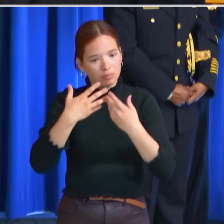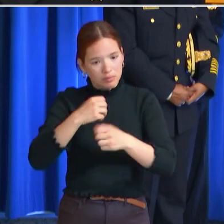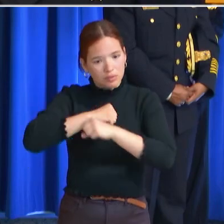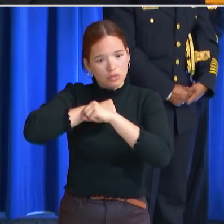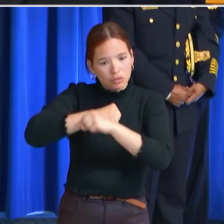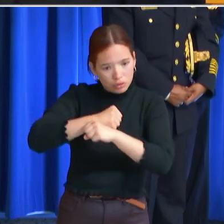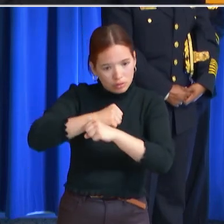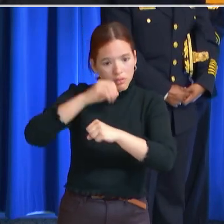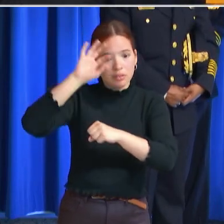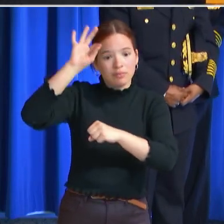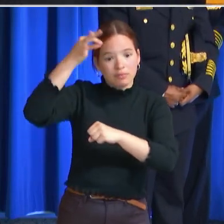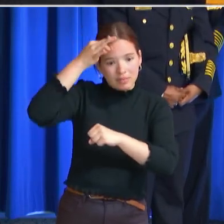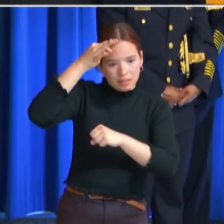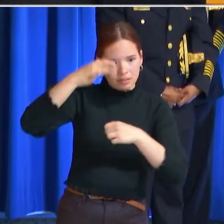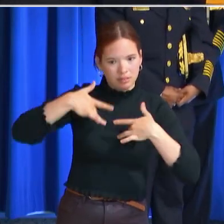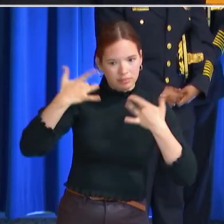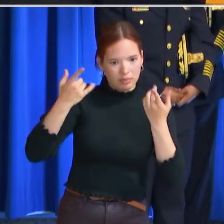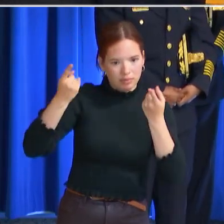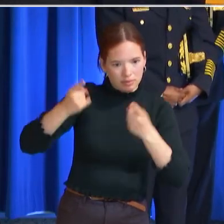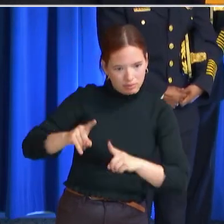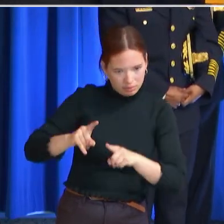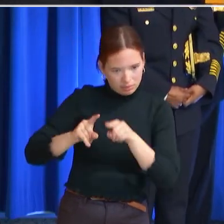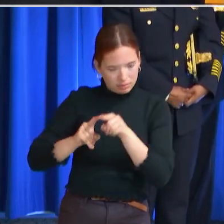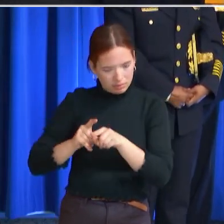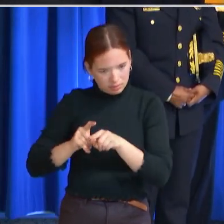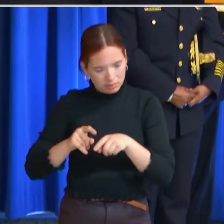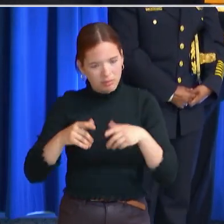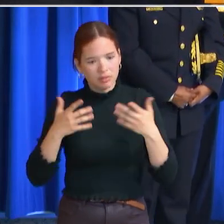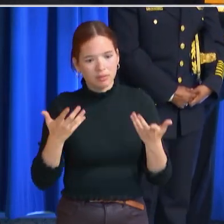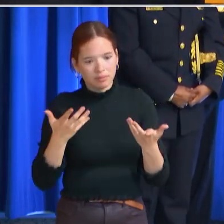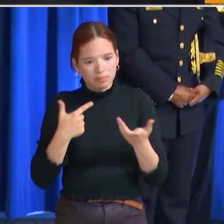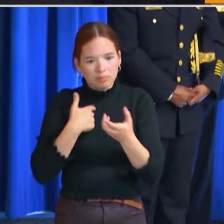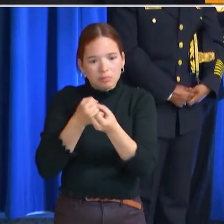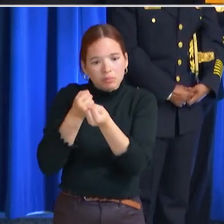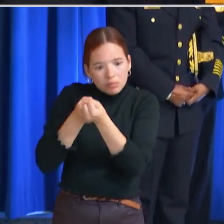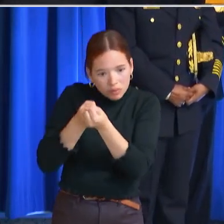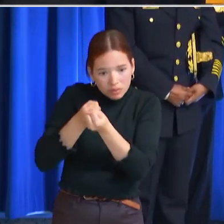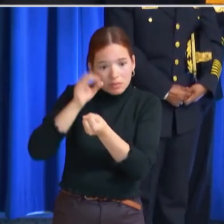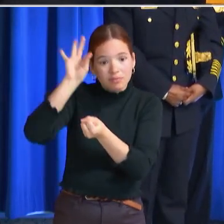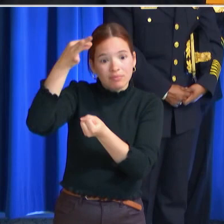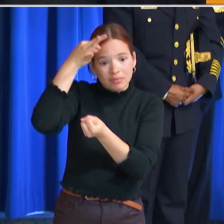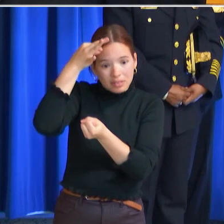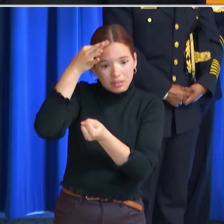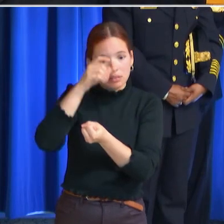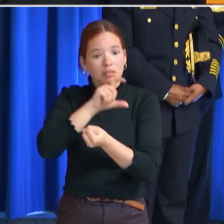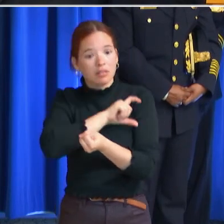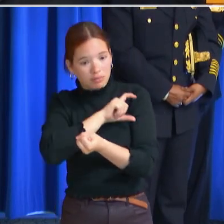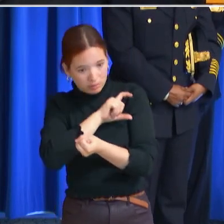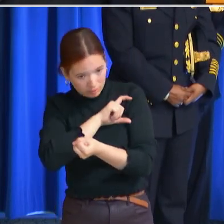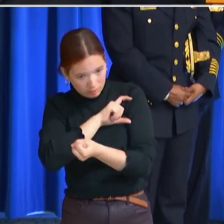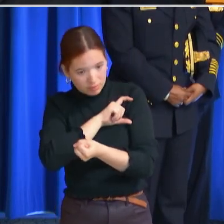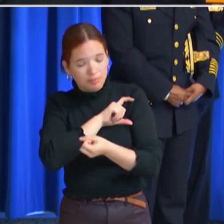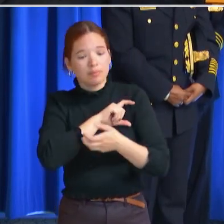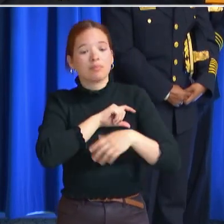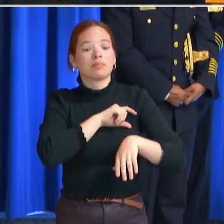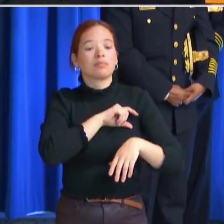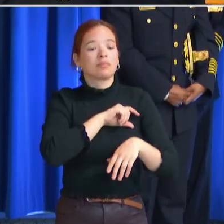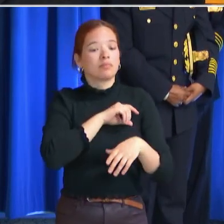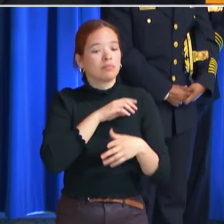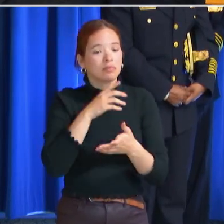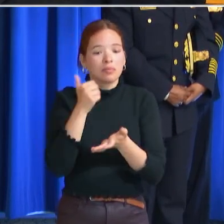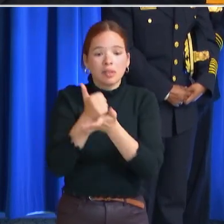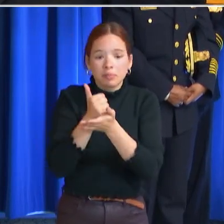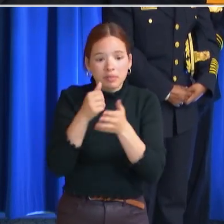federal events, support federal law enforcement, to help lead federal